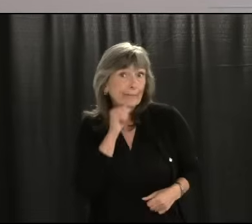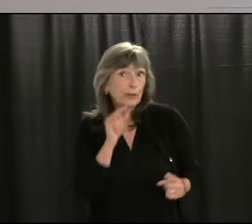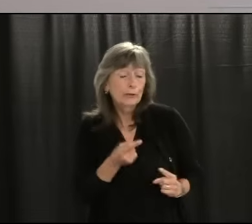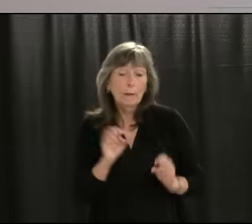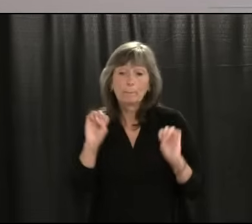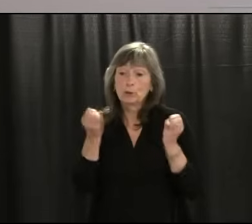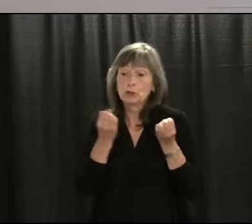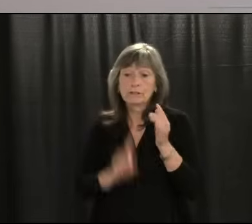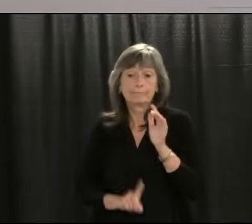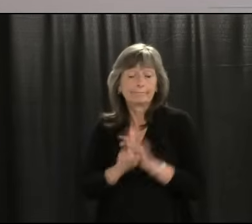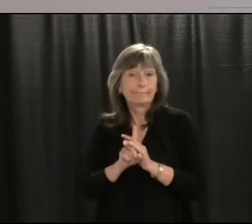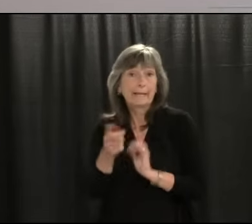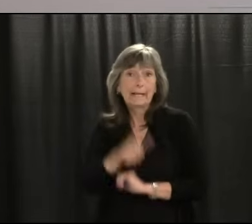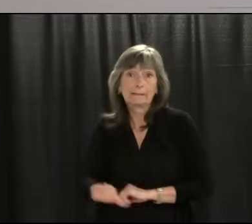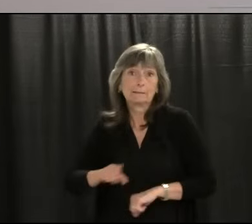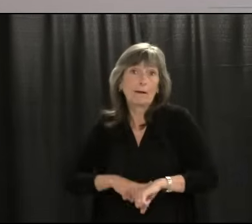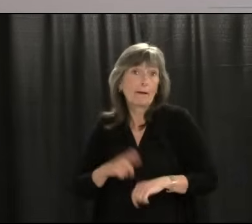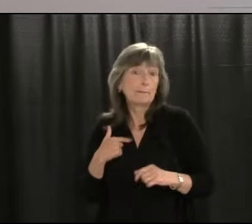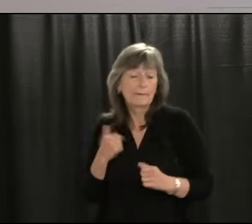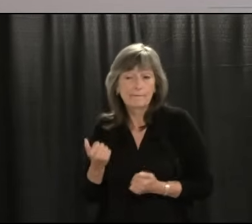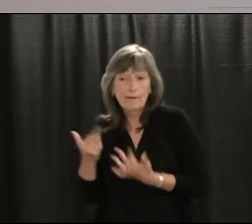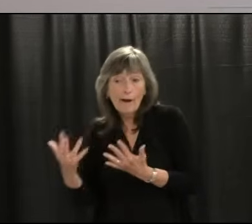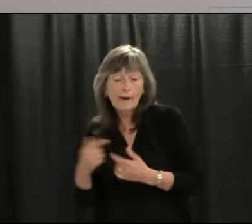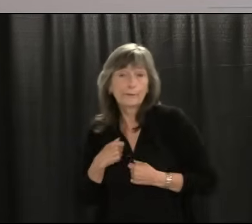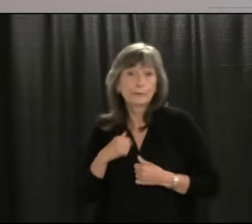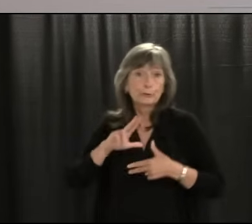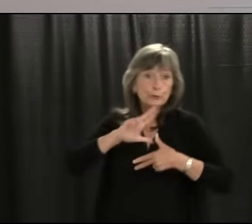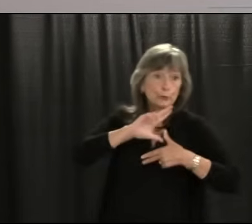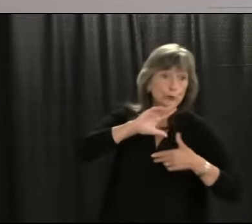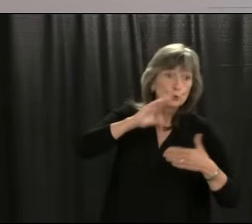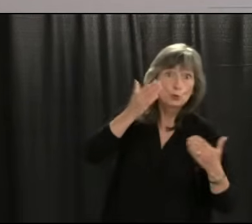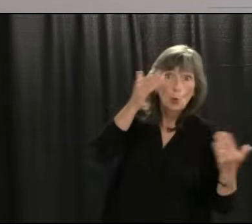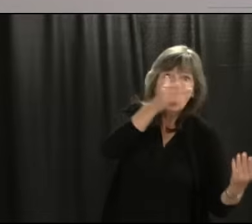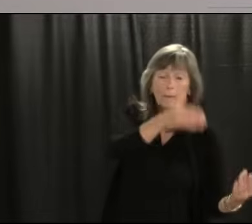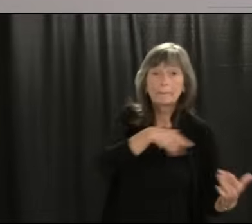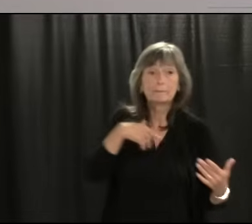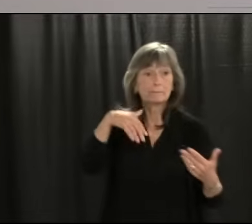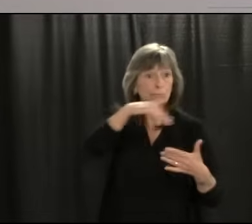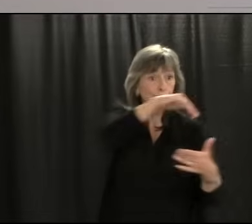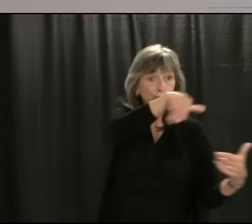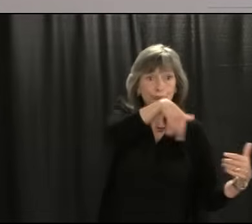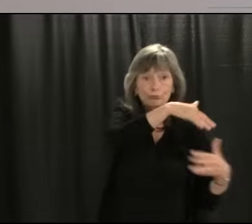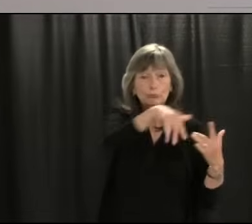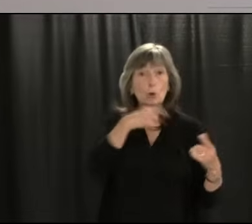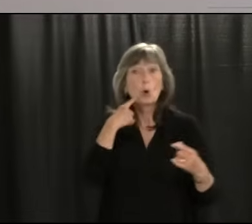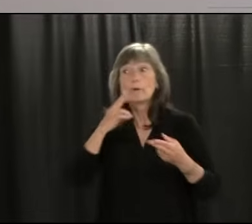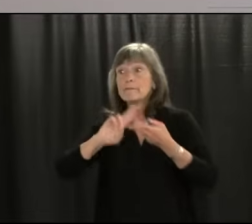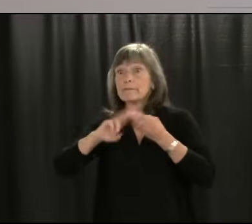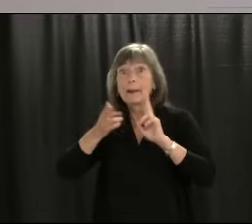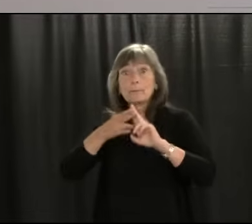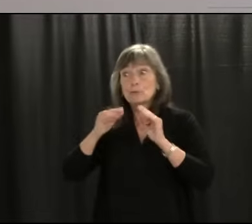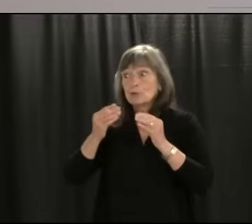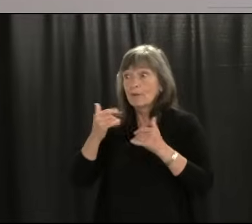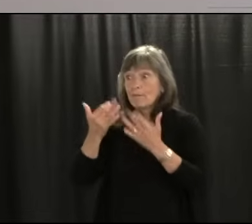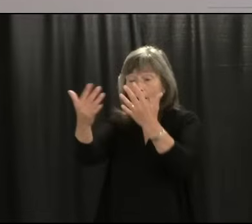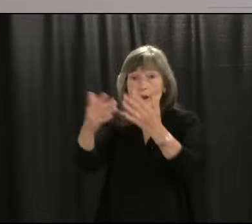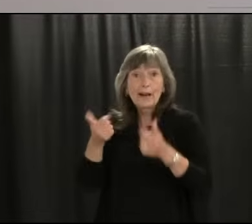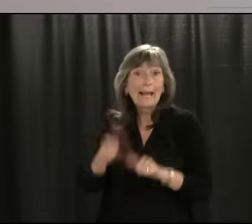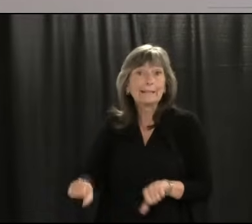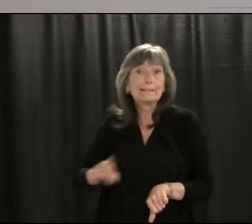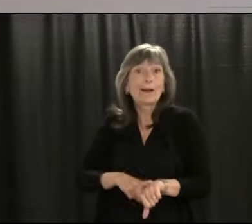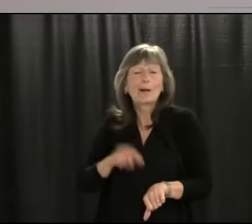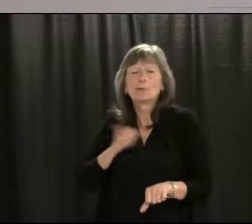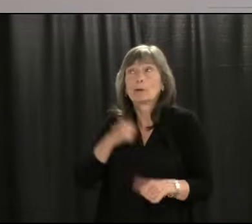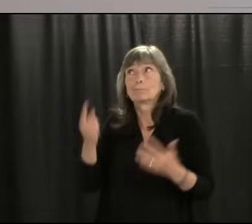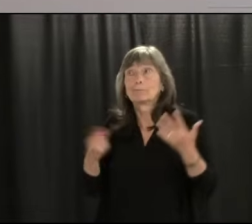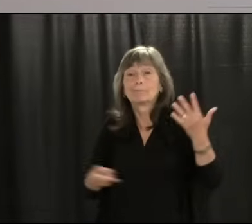can arise at any time anyways, whether it's fires or storms or even a fire in your own home or your neighbor's home. We could go on and on